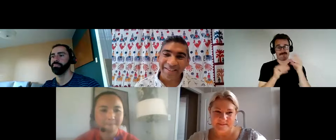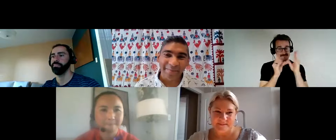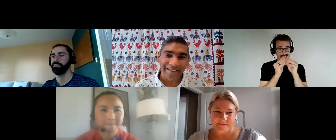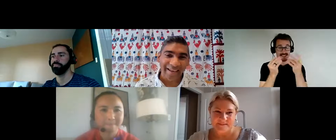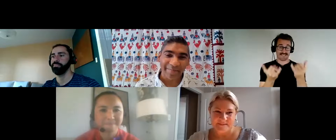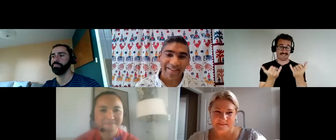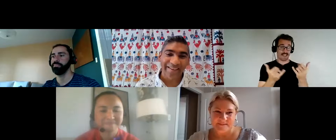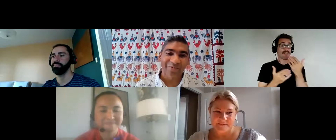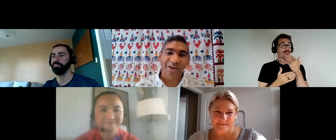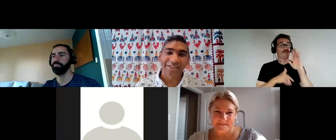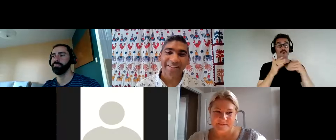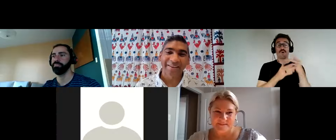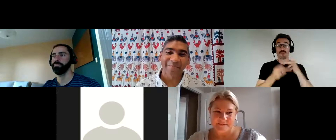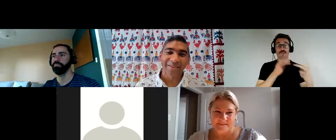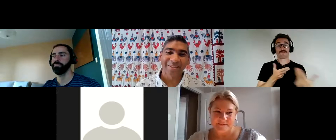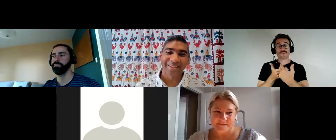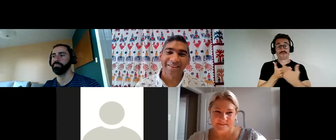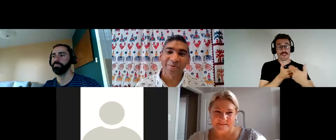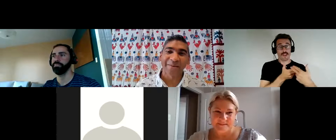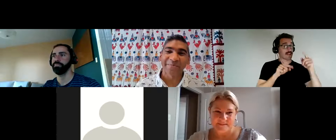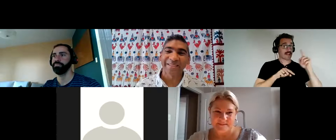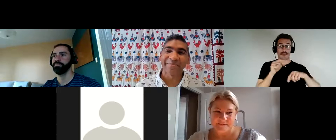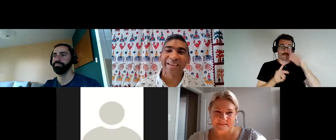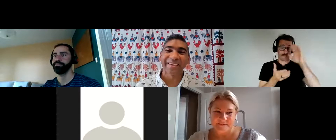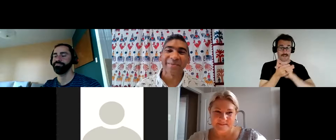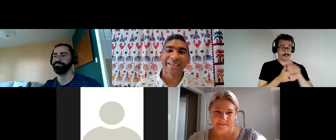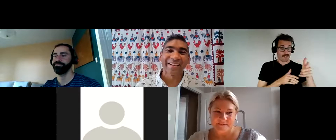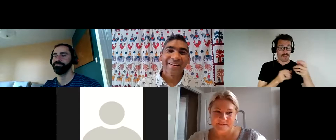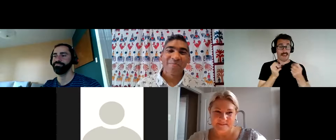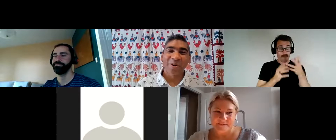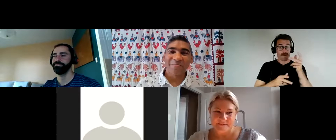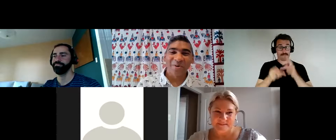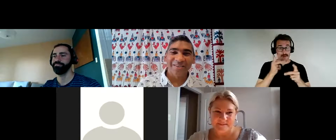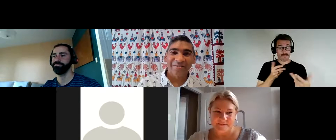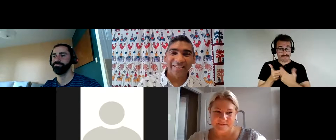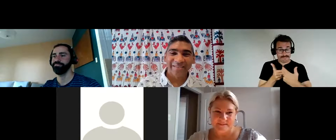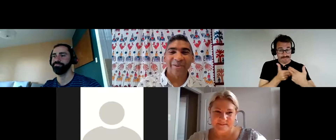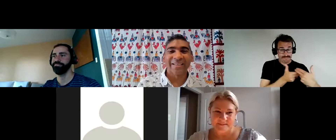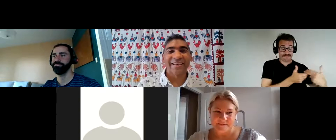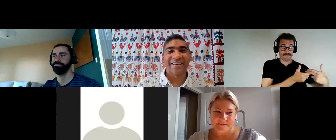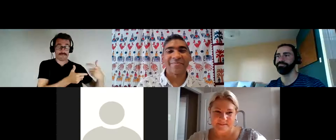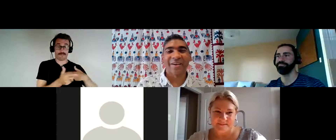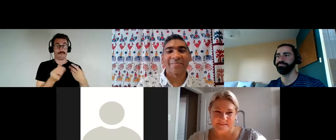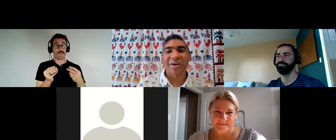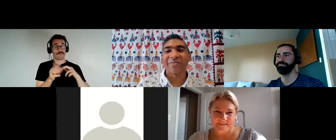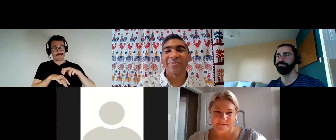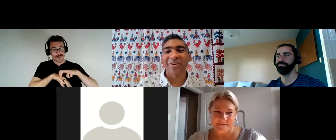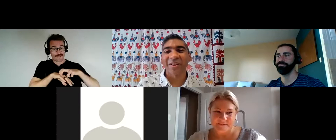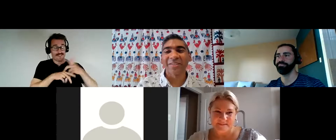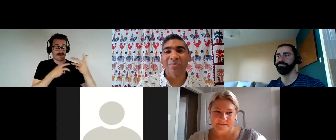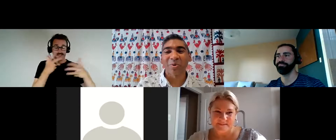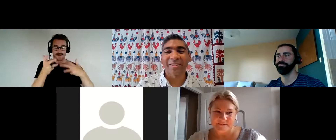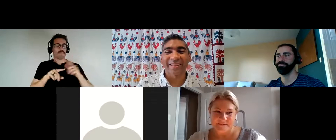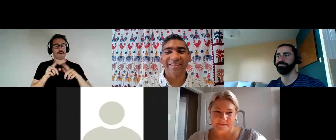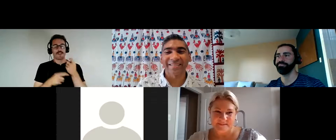you to all the participants. I can't believe watching the numbers go up. It's making me more and more nervous, but I'm